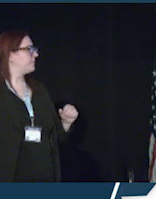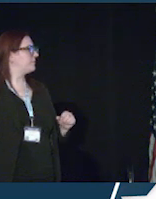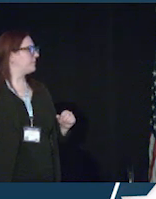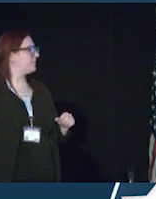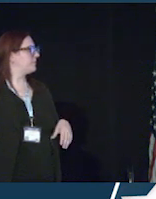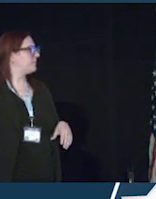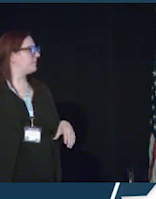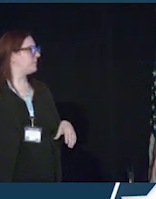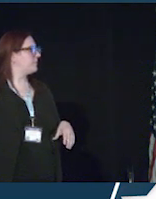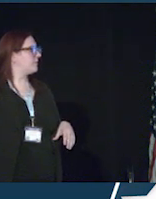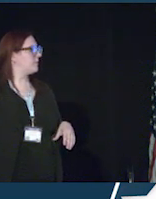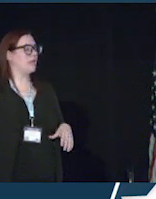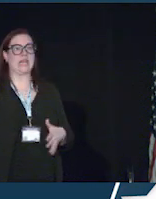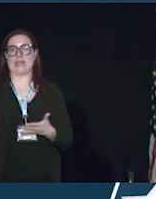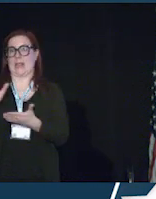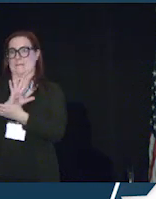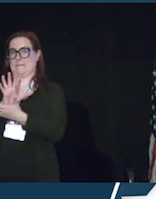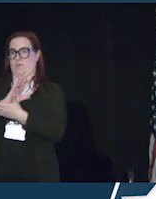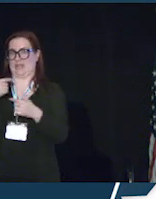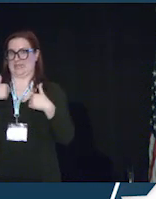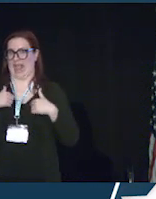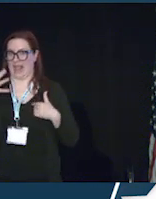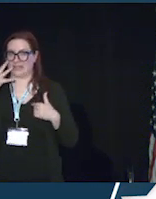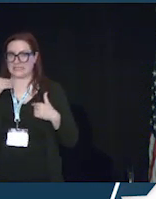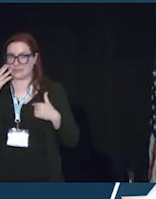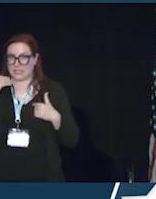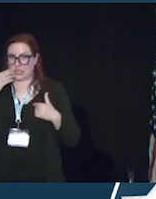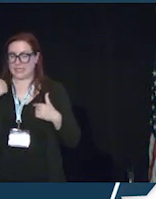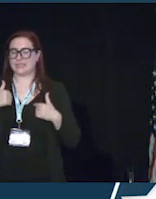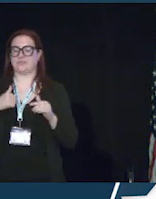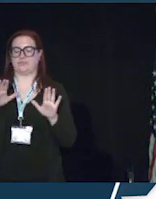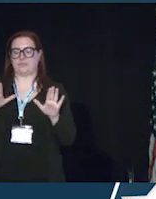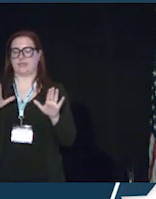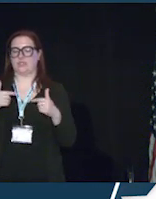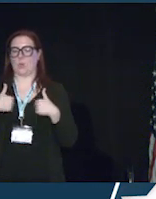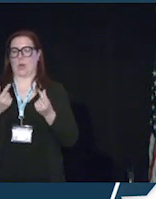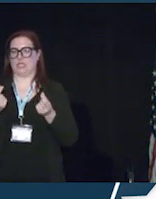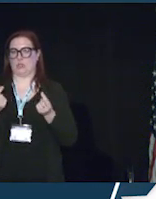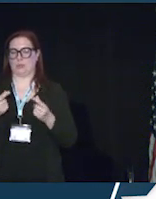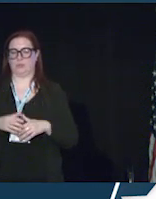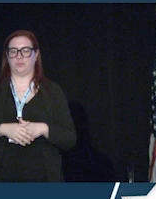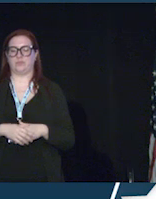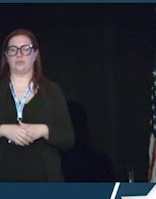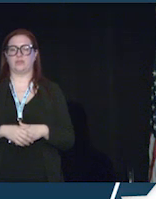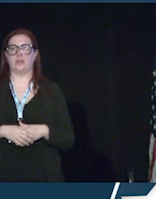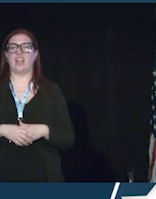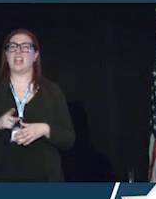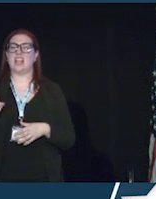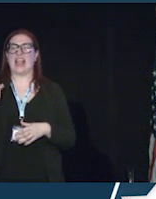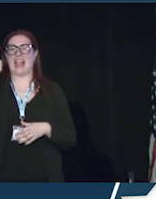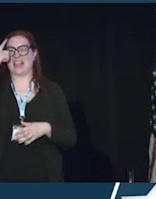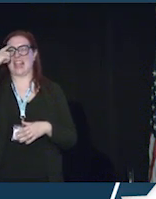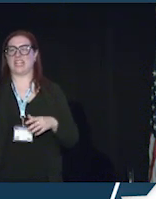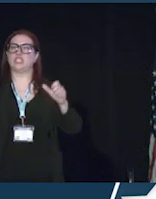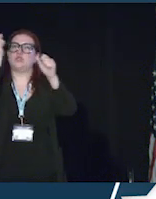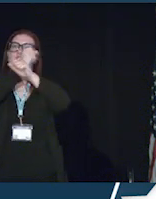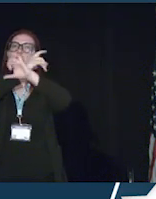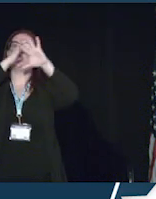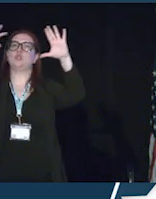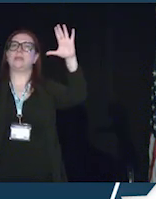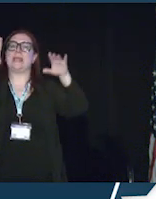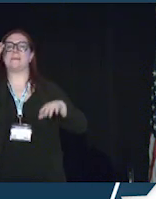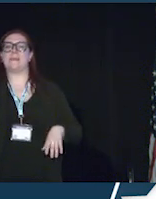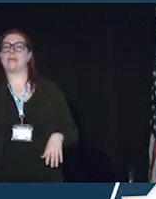The movie that I always say all the time is Dream Big.